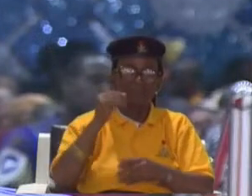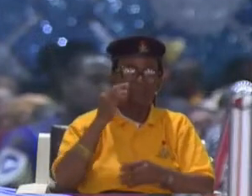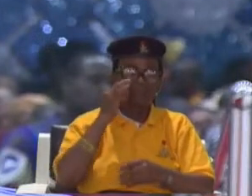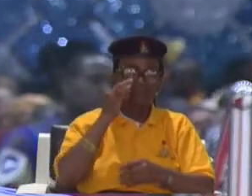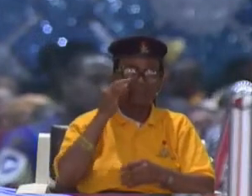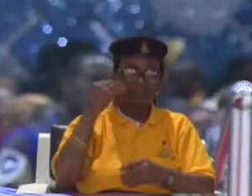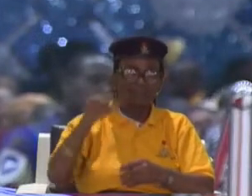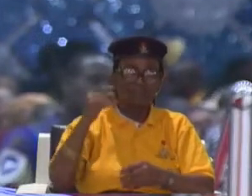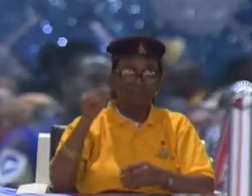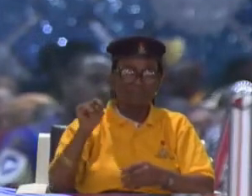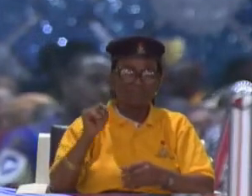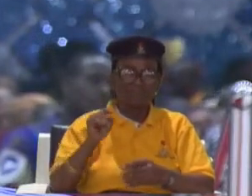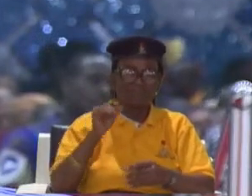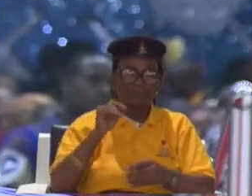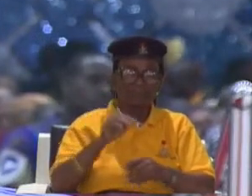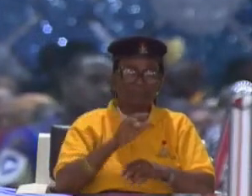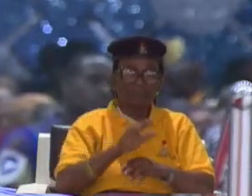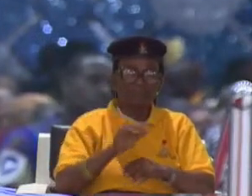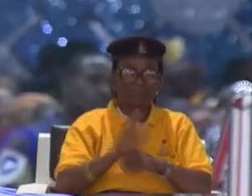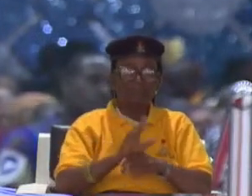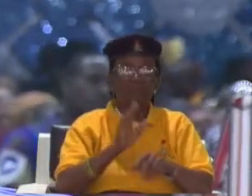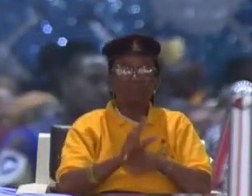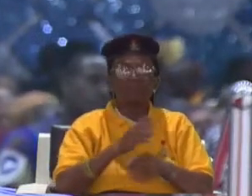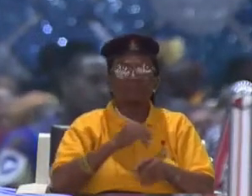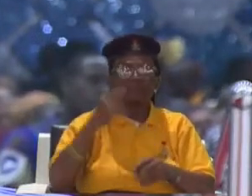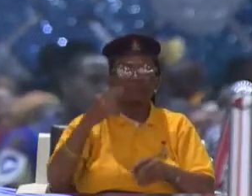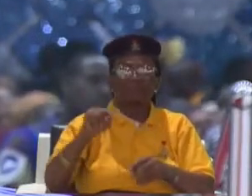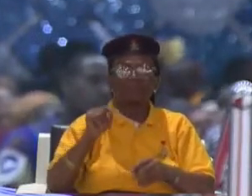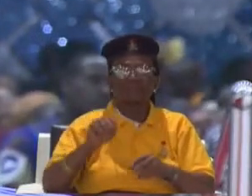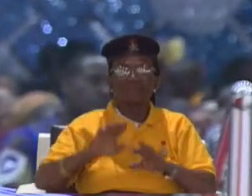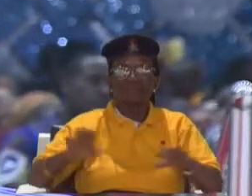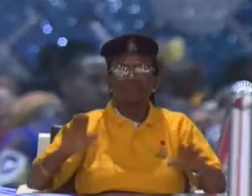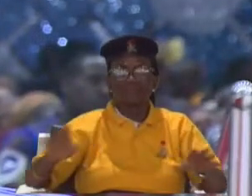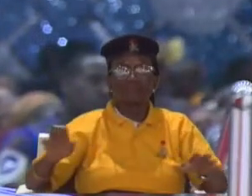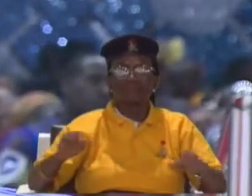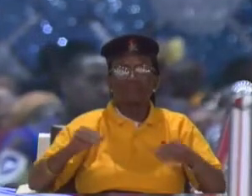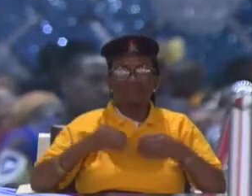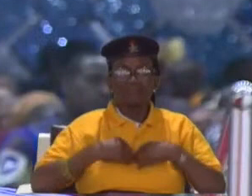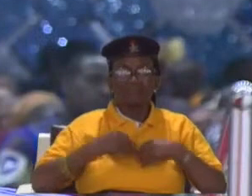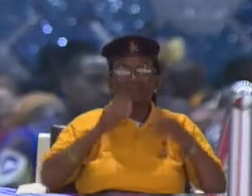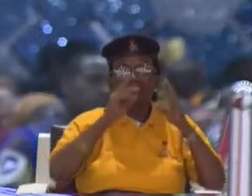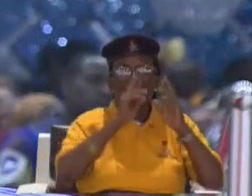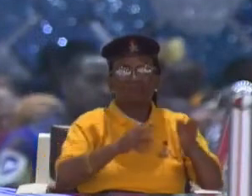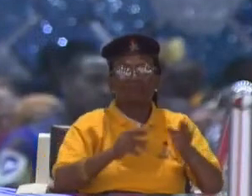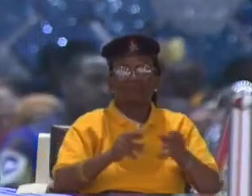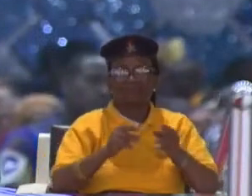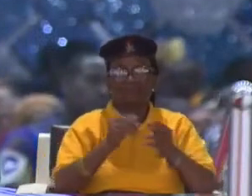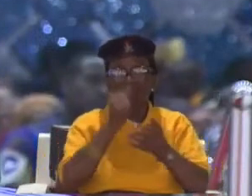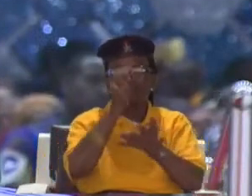womb. And the children have already arrived. Now